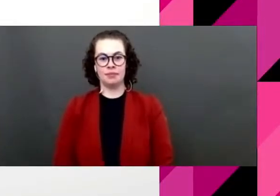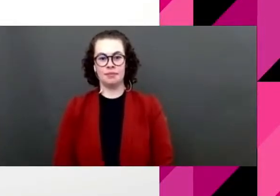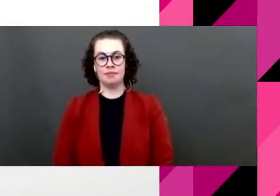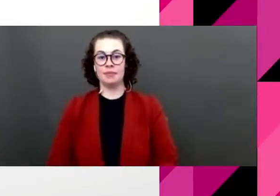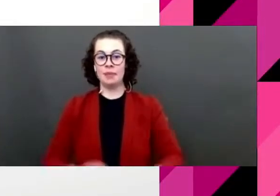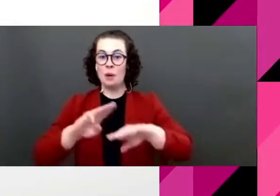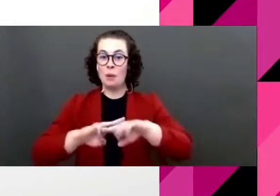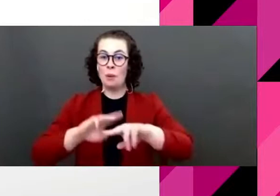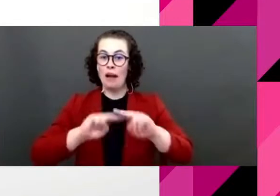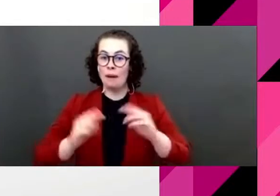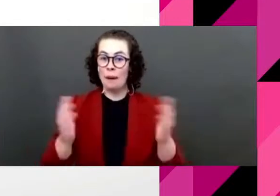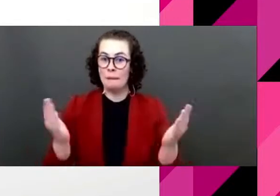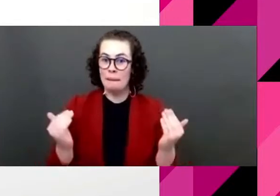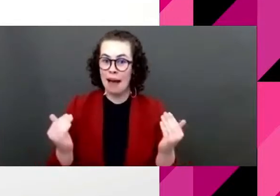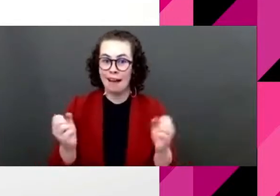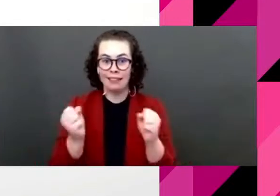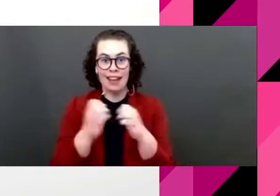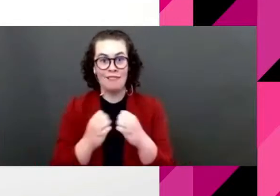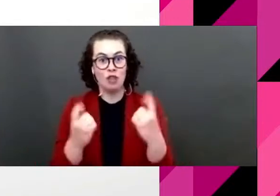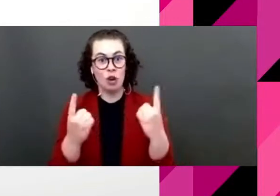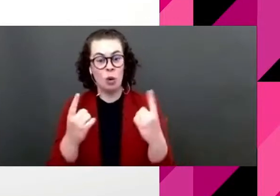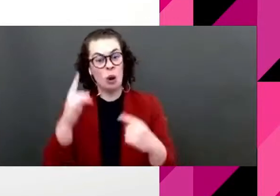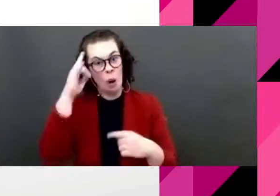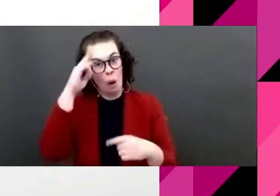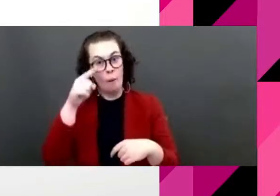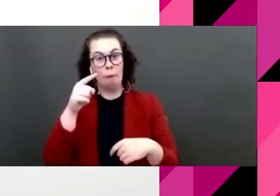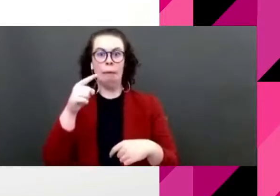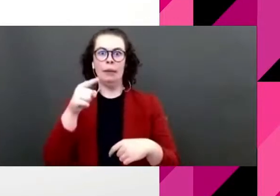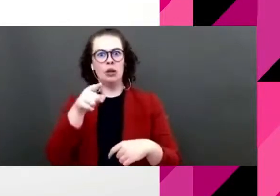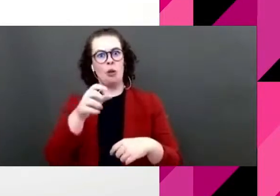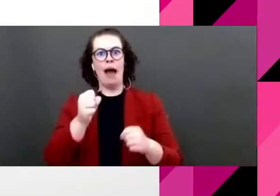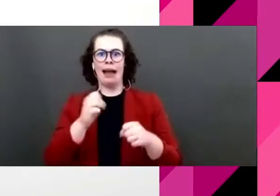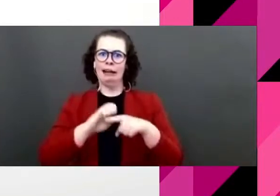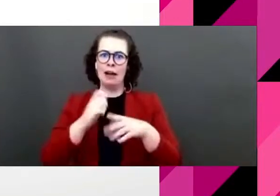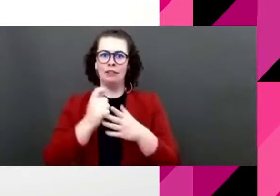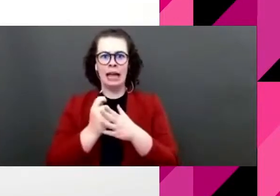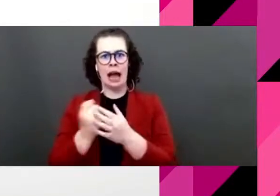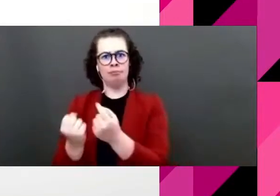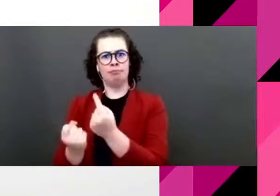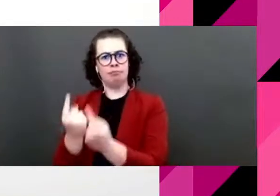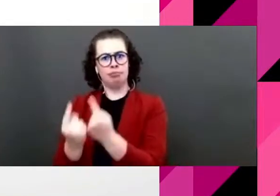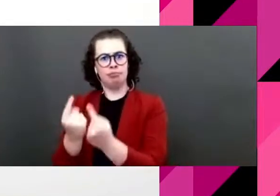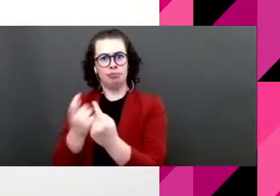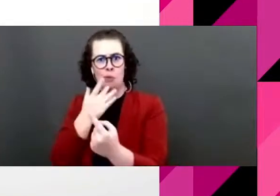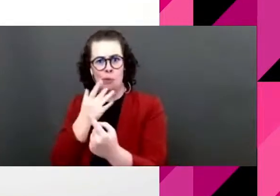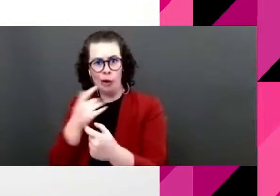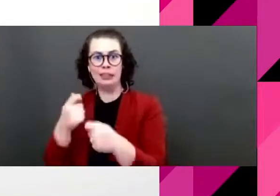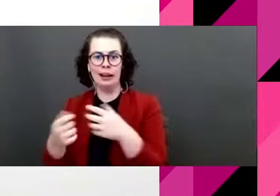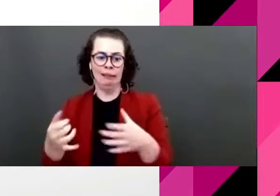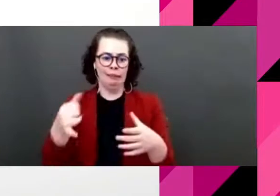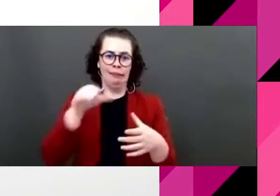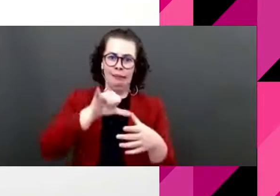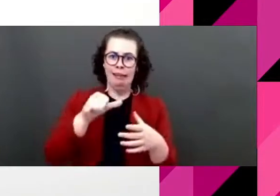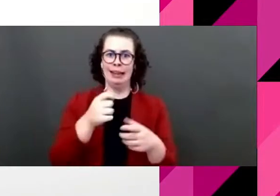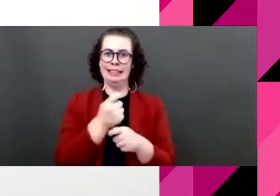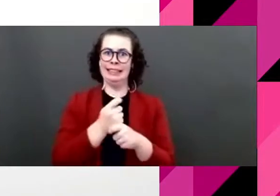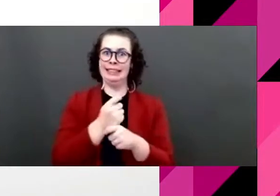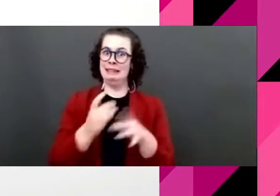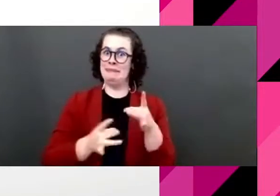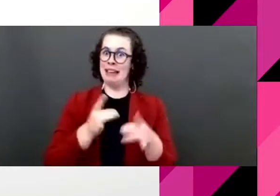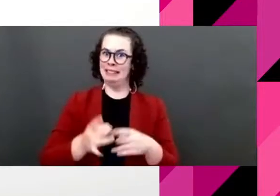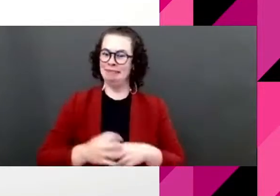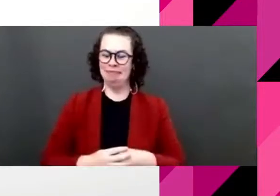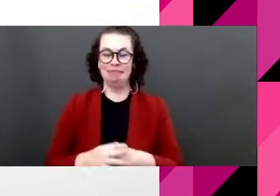Welcome back, everybody, and I hope that gave you enough time to boil a kettle and make a cup of tea. Our next speaker